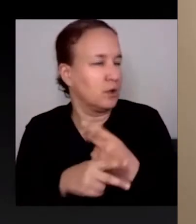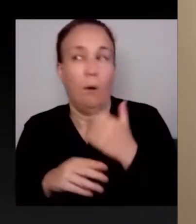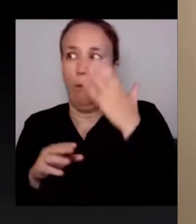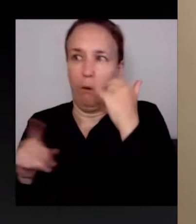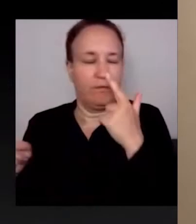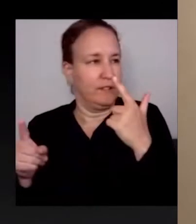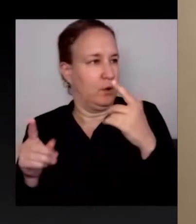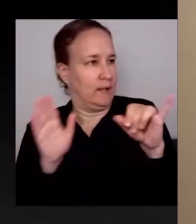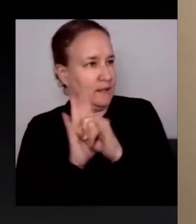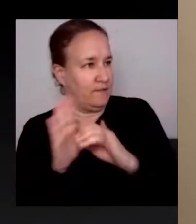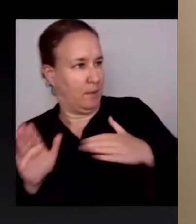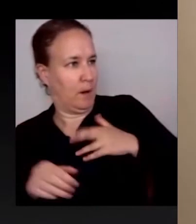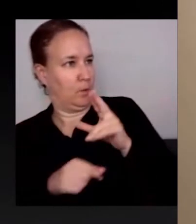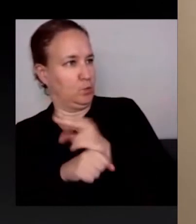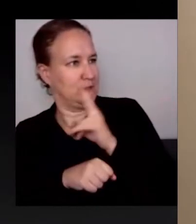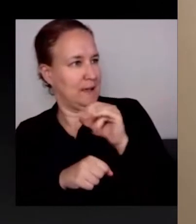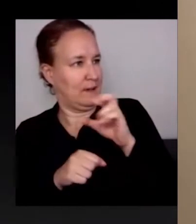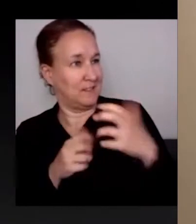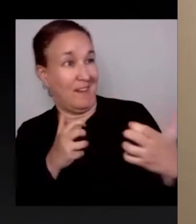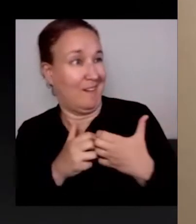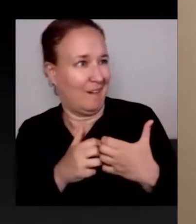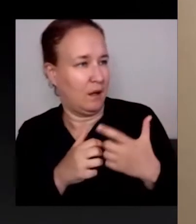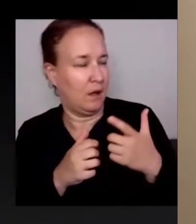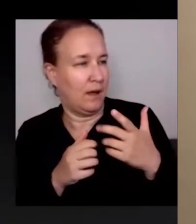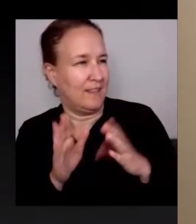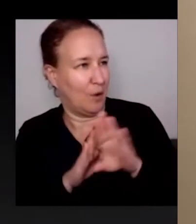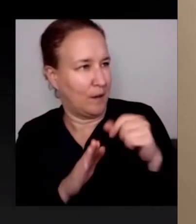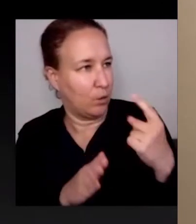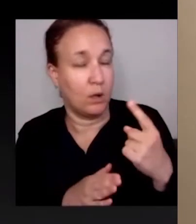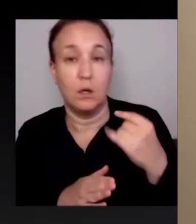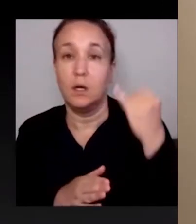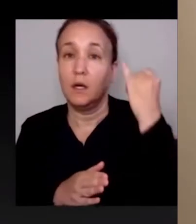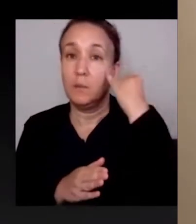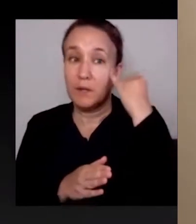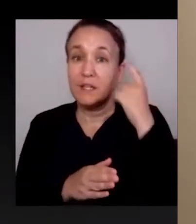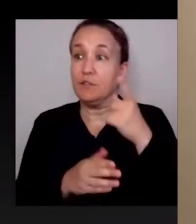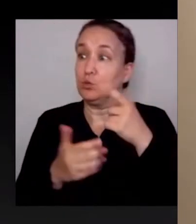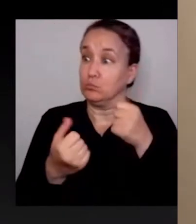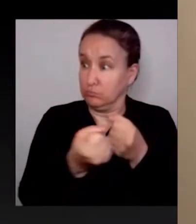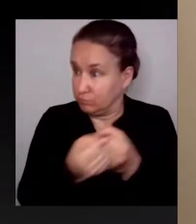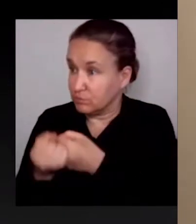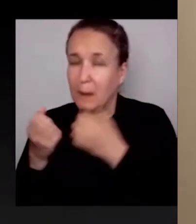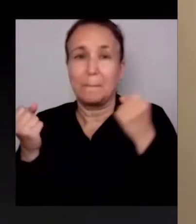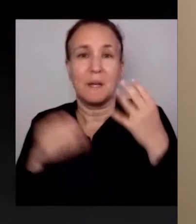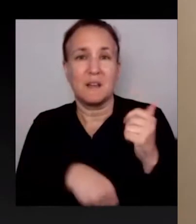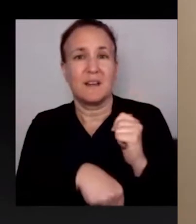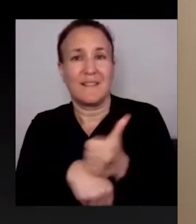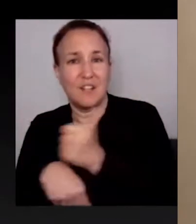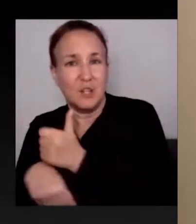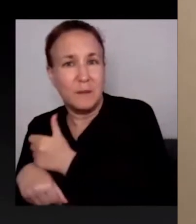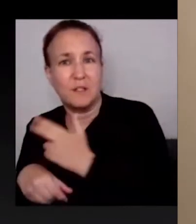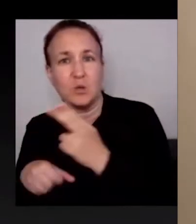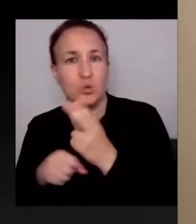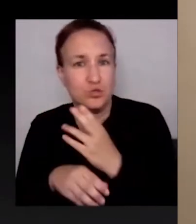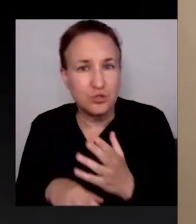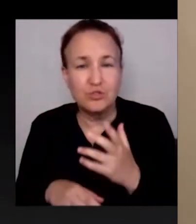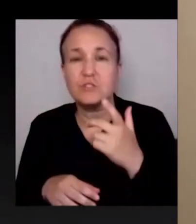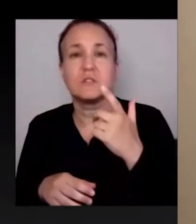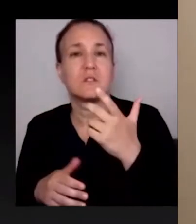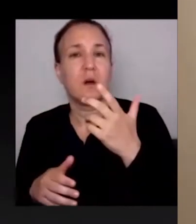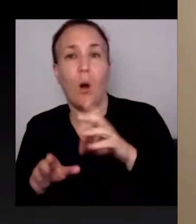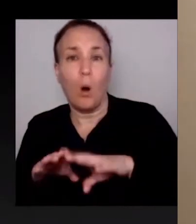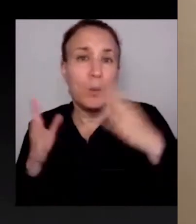into the next one. But if instead you build in hooks to support a lot of configurability by the end user, potentially even open up a